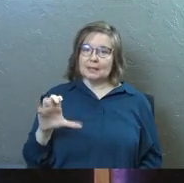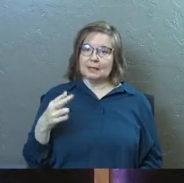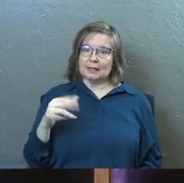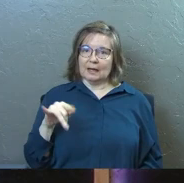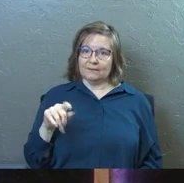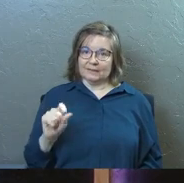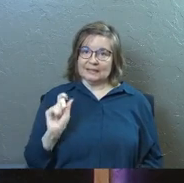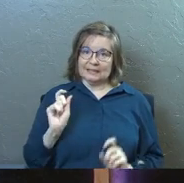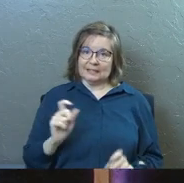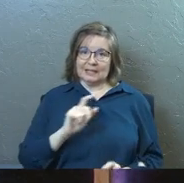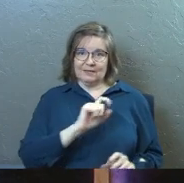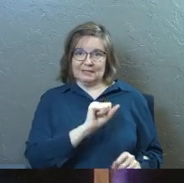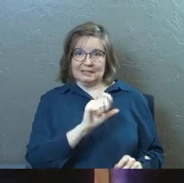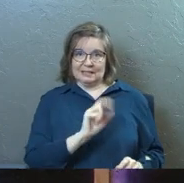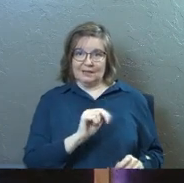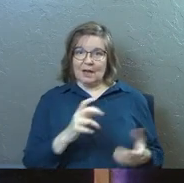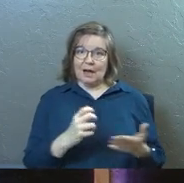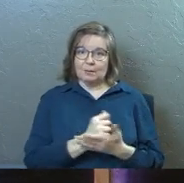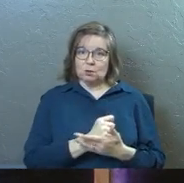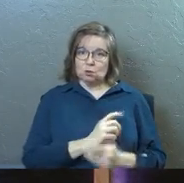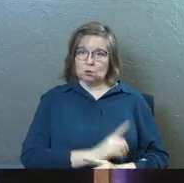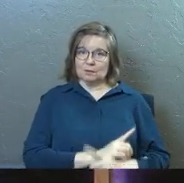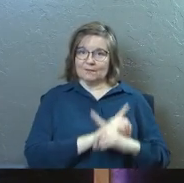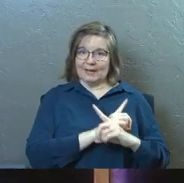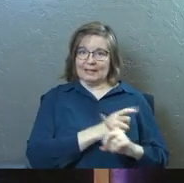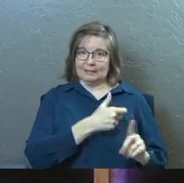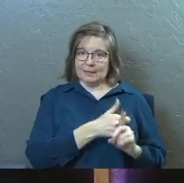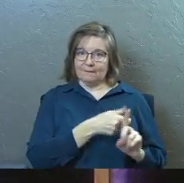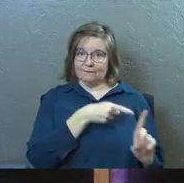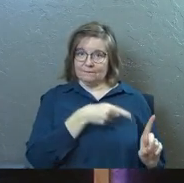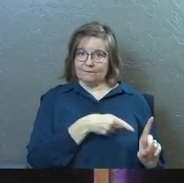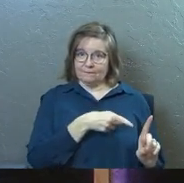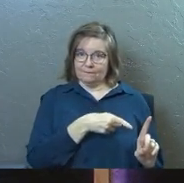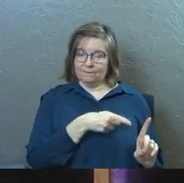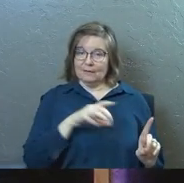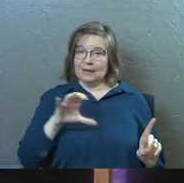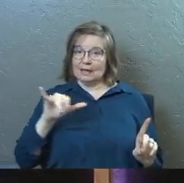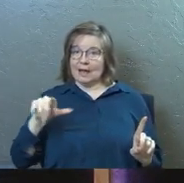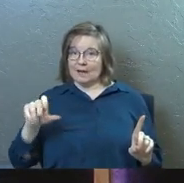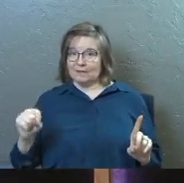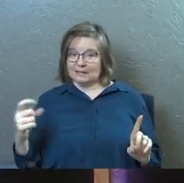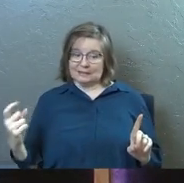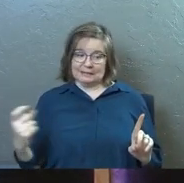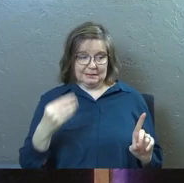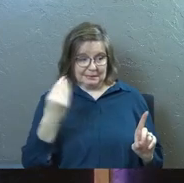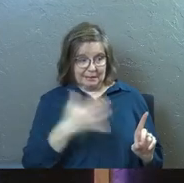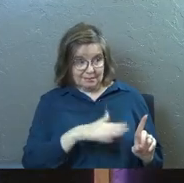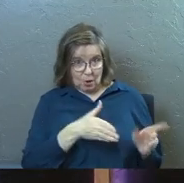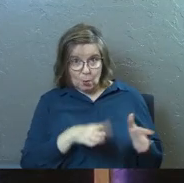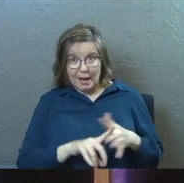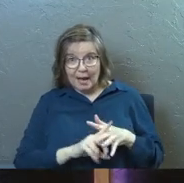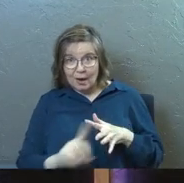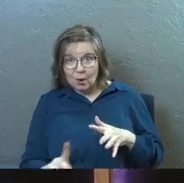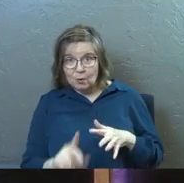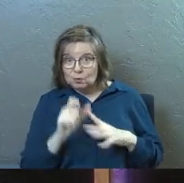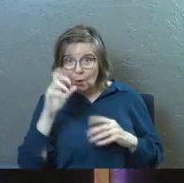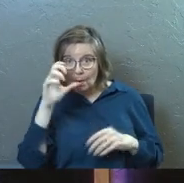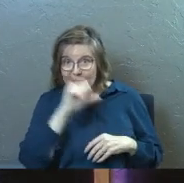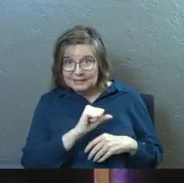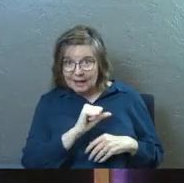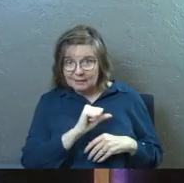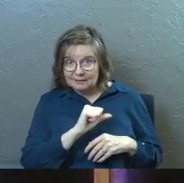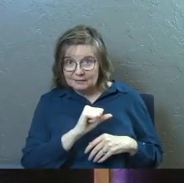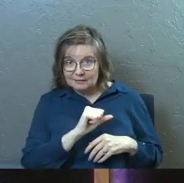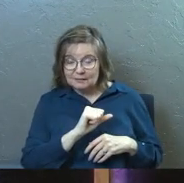Caiaphas is giving Stephen an opportunity to defend himself. Caiaphas is giving him a way out. Don't miss that in the